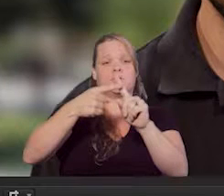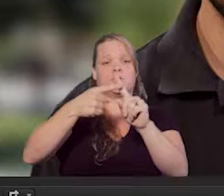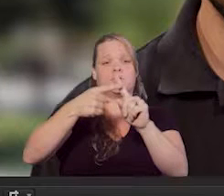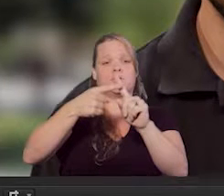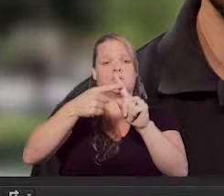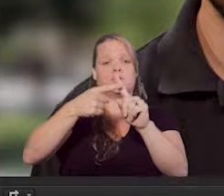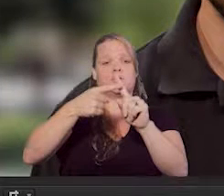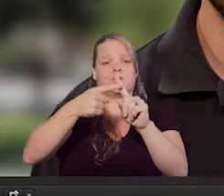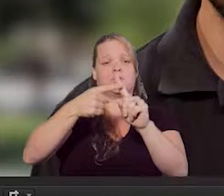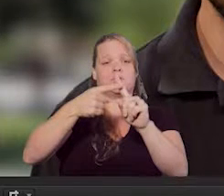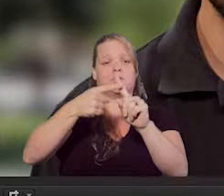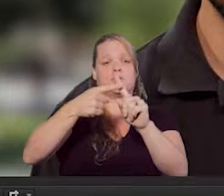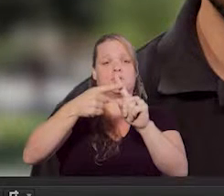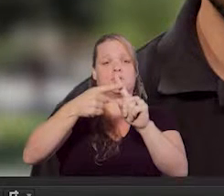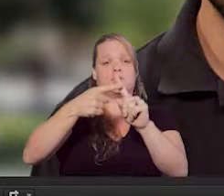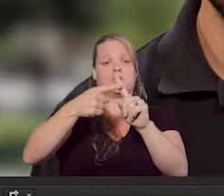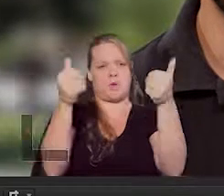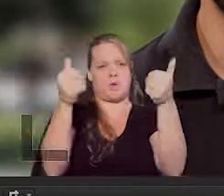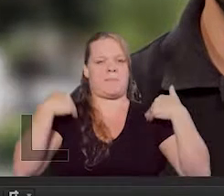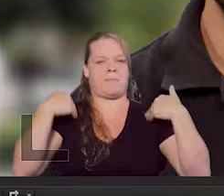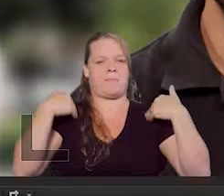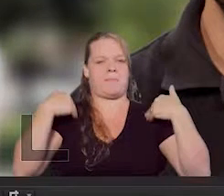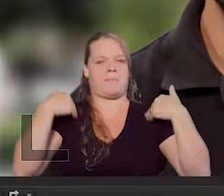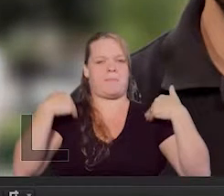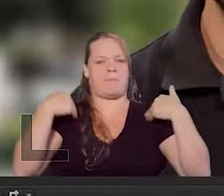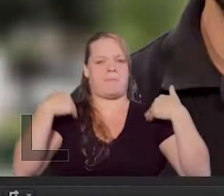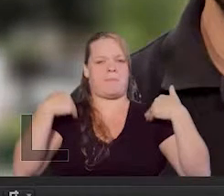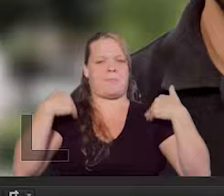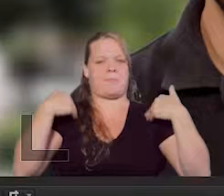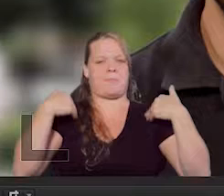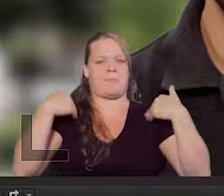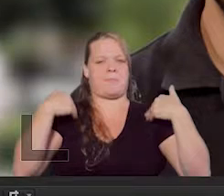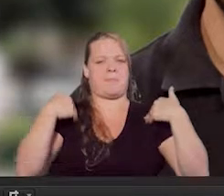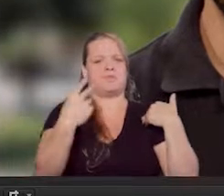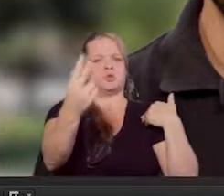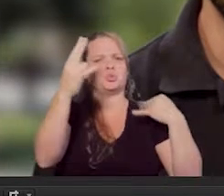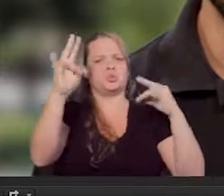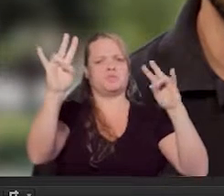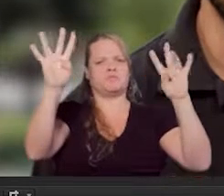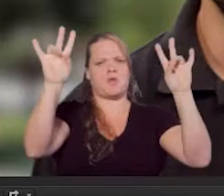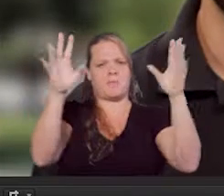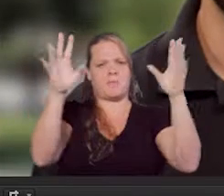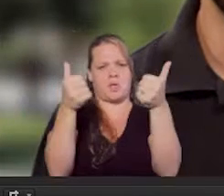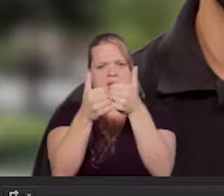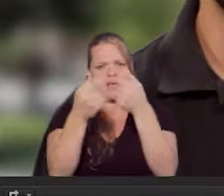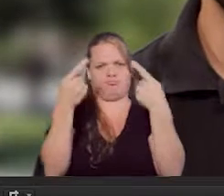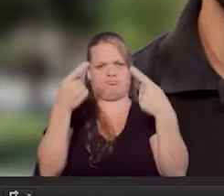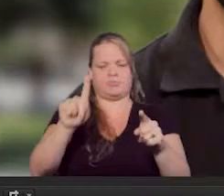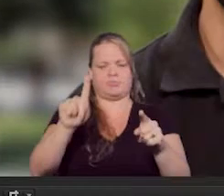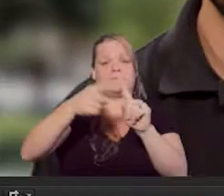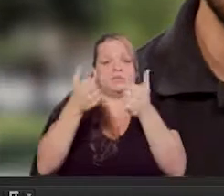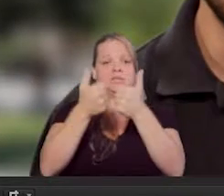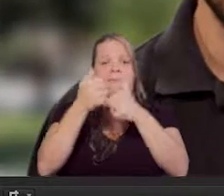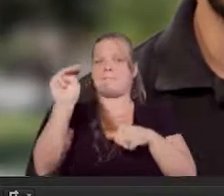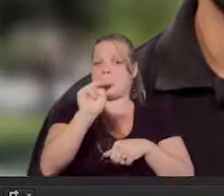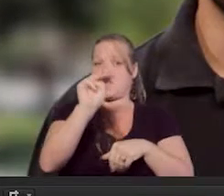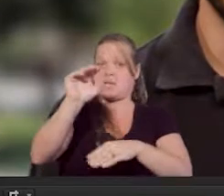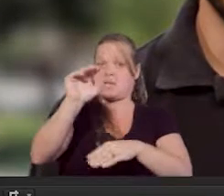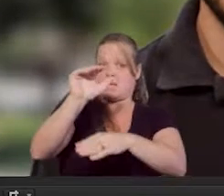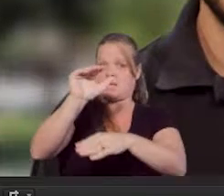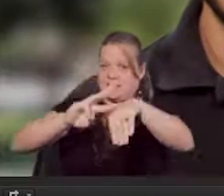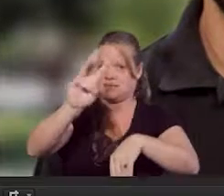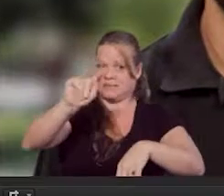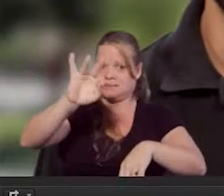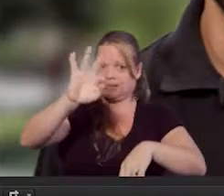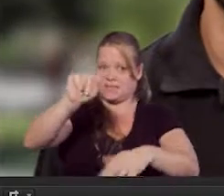ends because we're going to have another sports thing here in a second. Volleyball games scheduled, with the first game on Monday night at